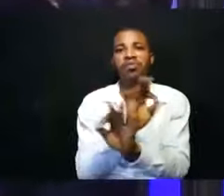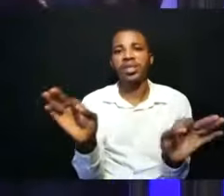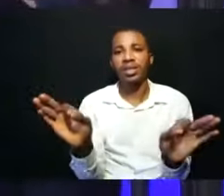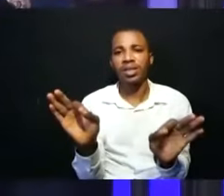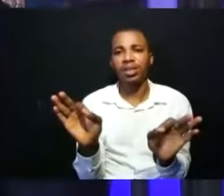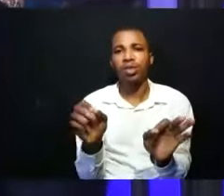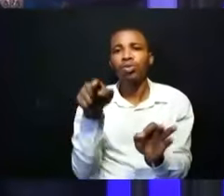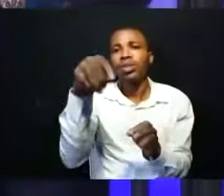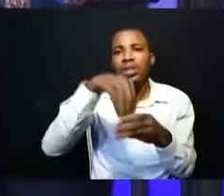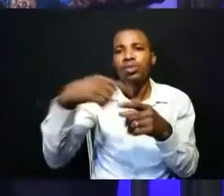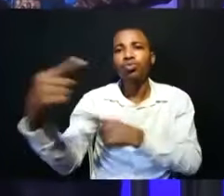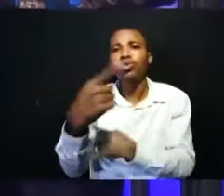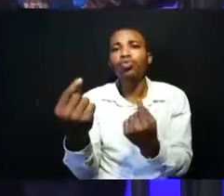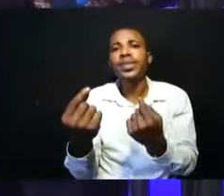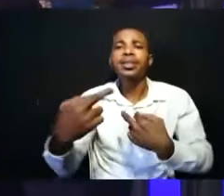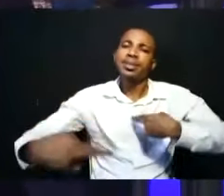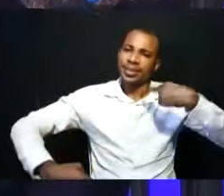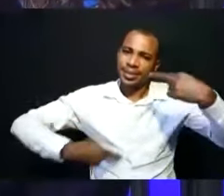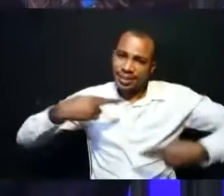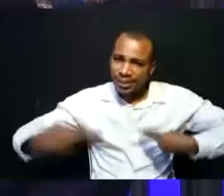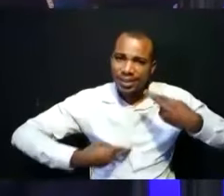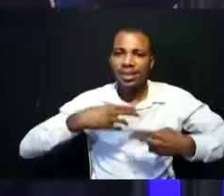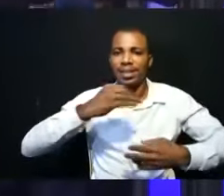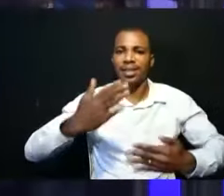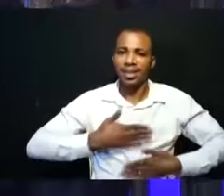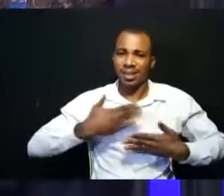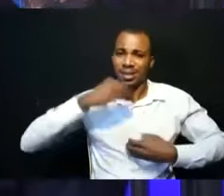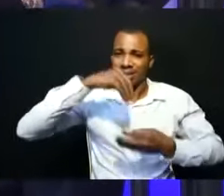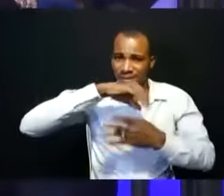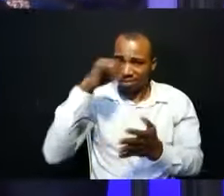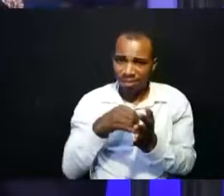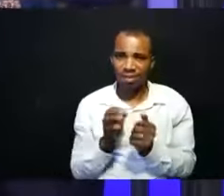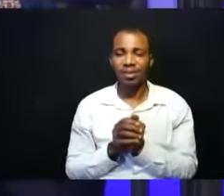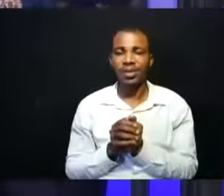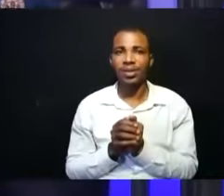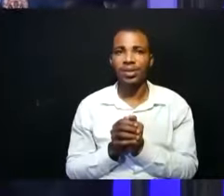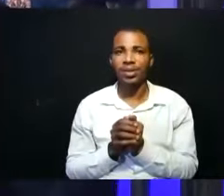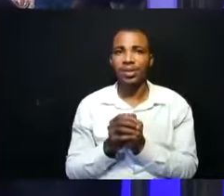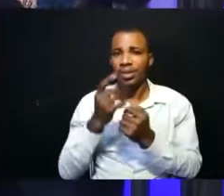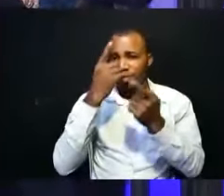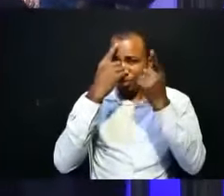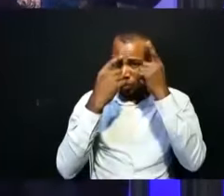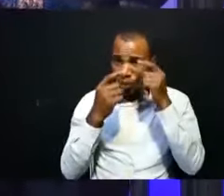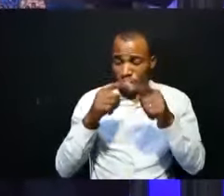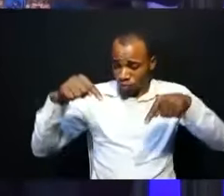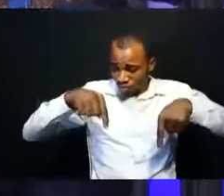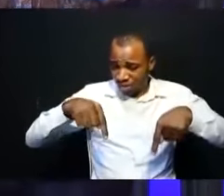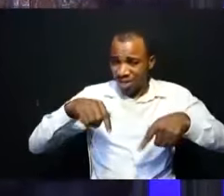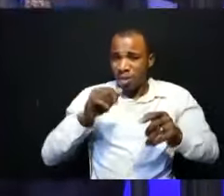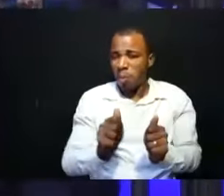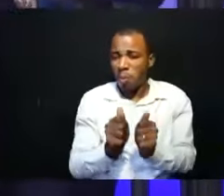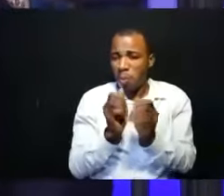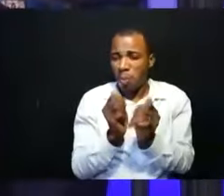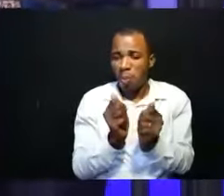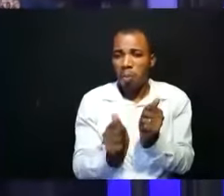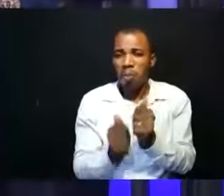us rejoice and be glad in the day. It is our most precious possession.